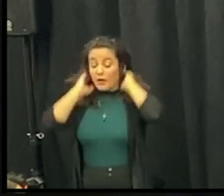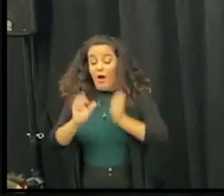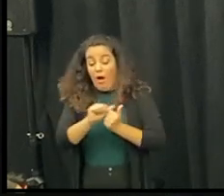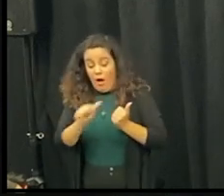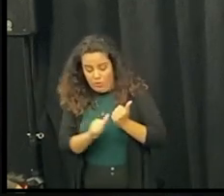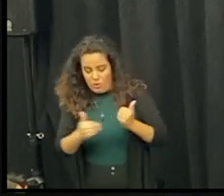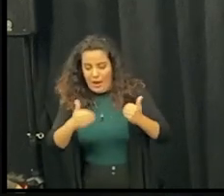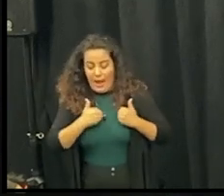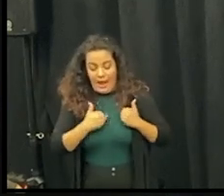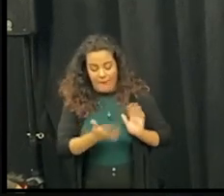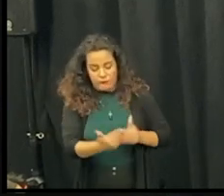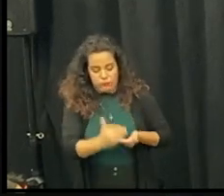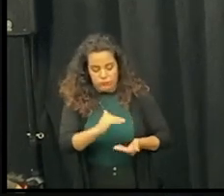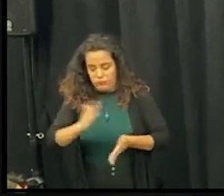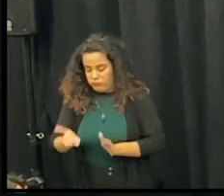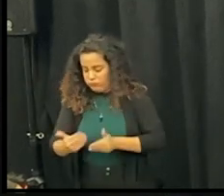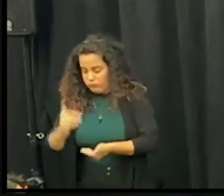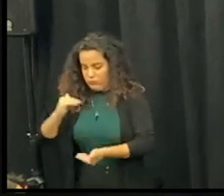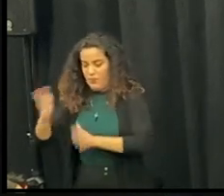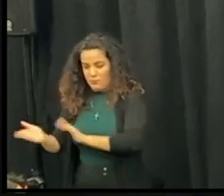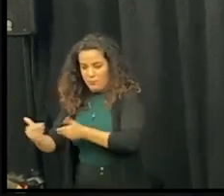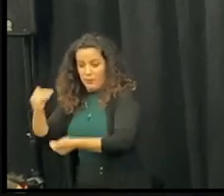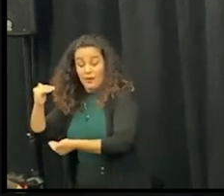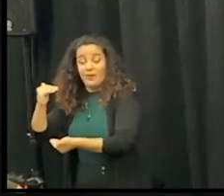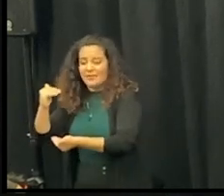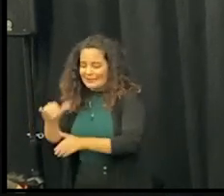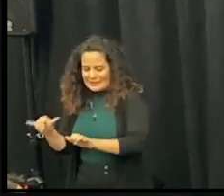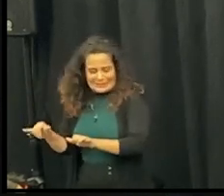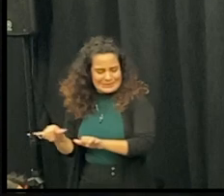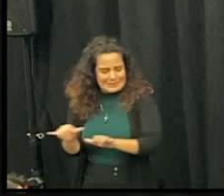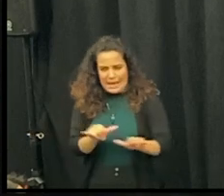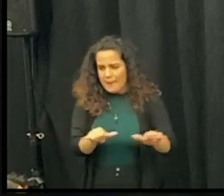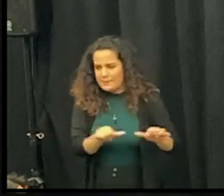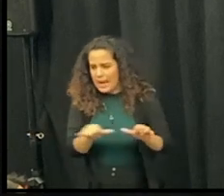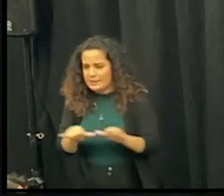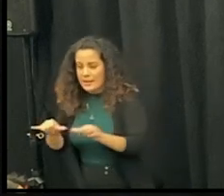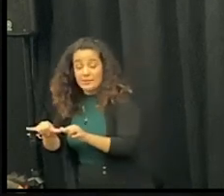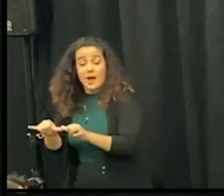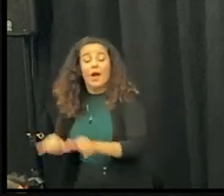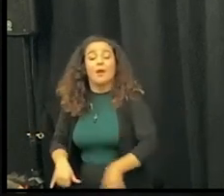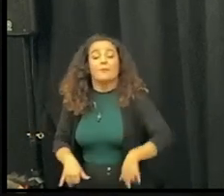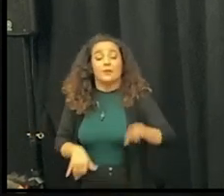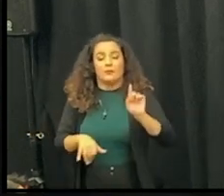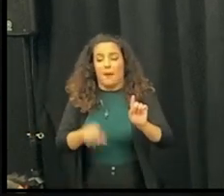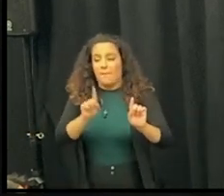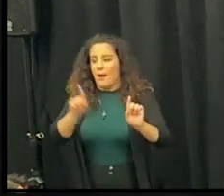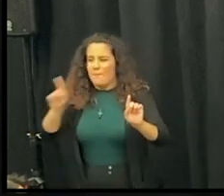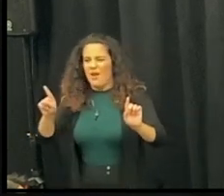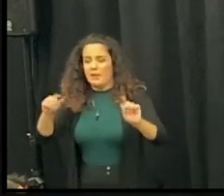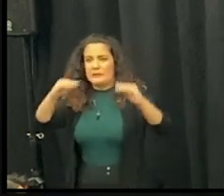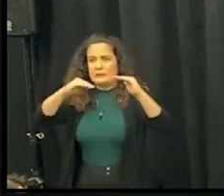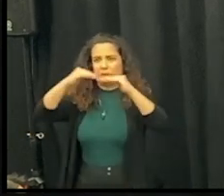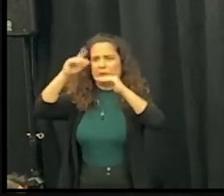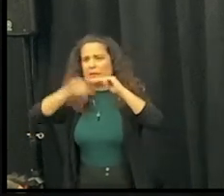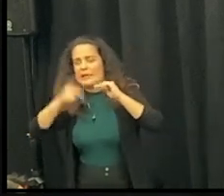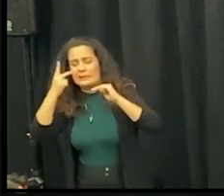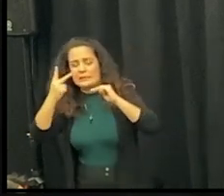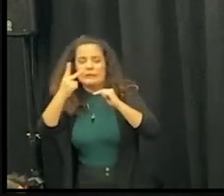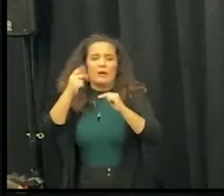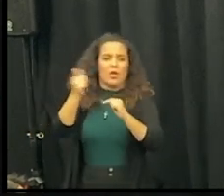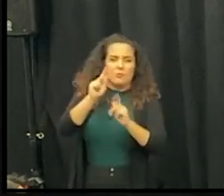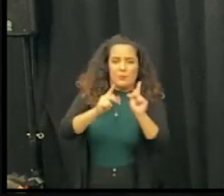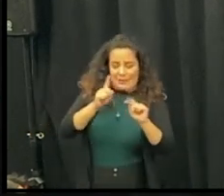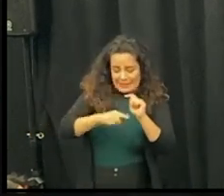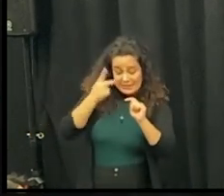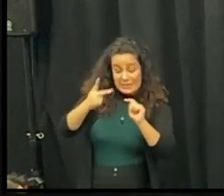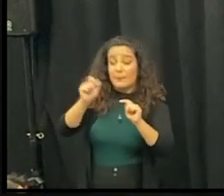same place so that they're all can see at the same level. Equity is that. It's just creating an equal playing field. And